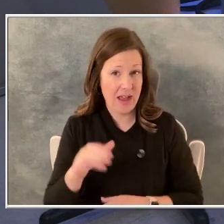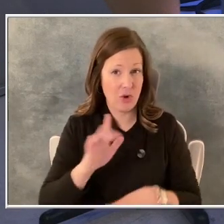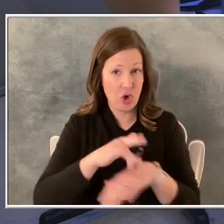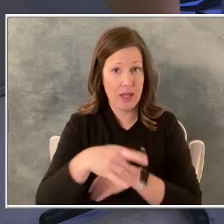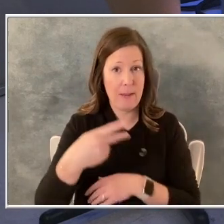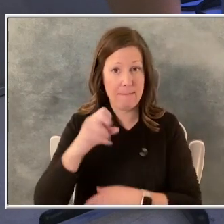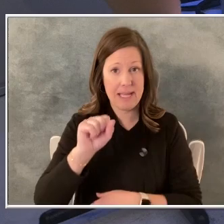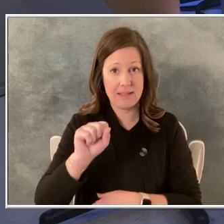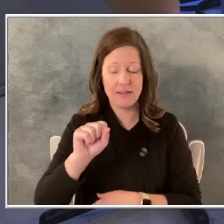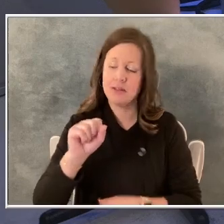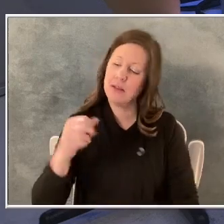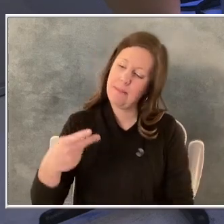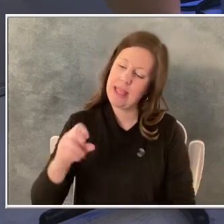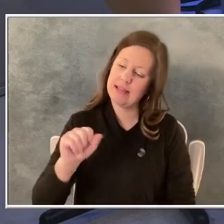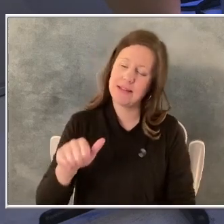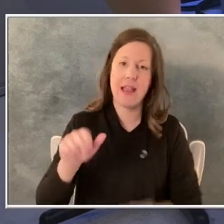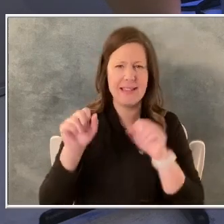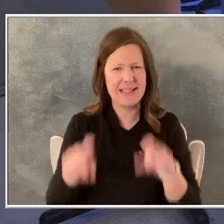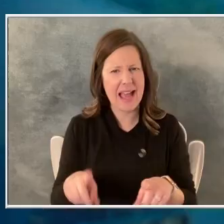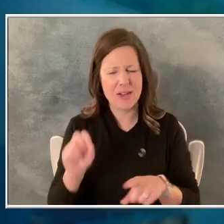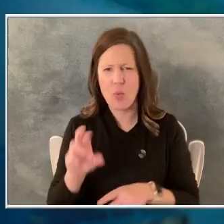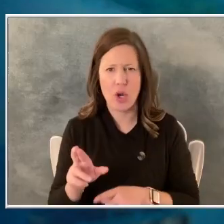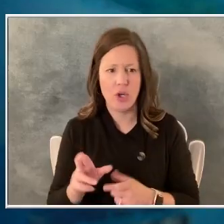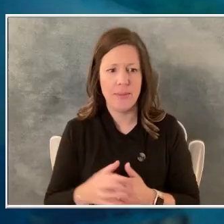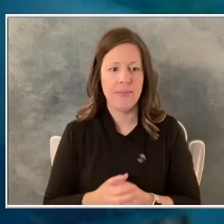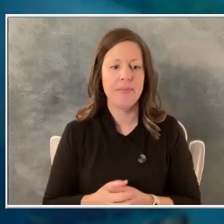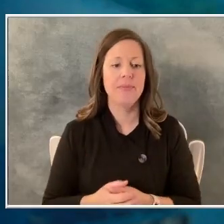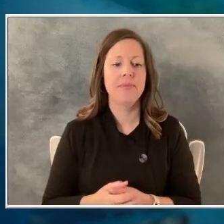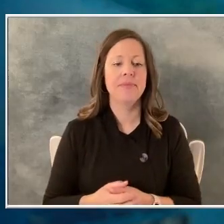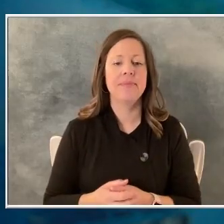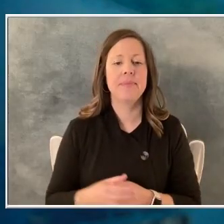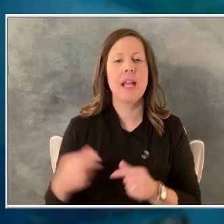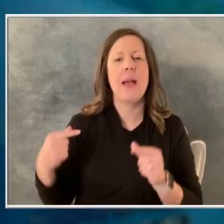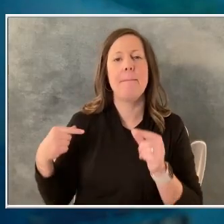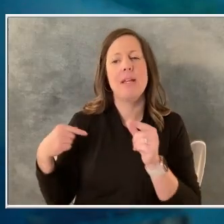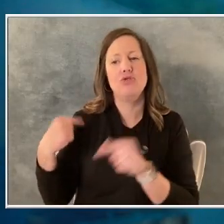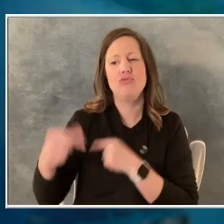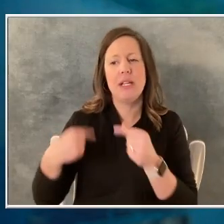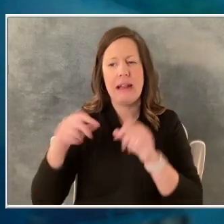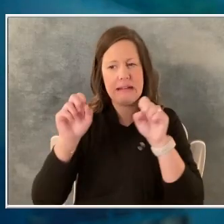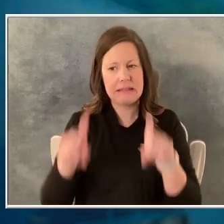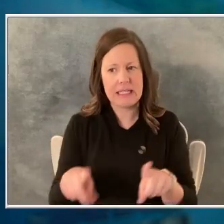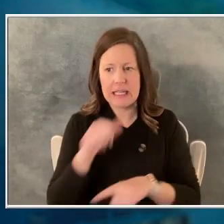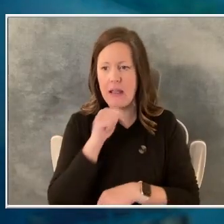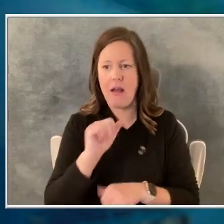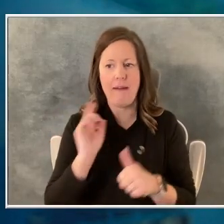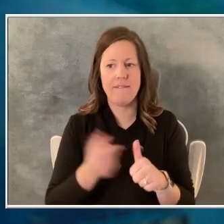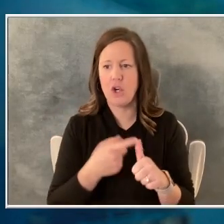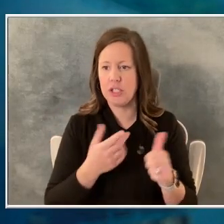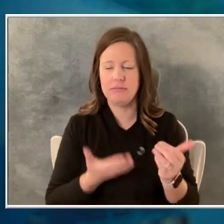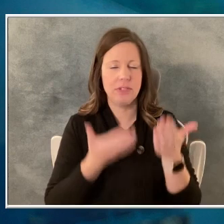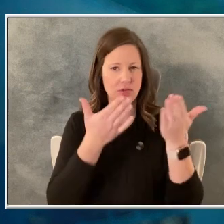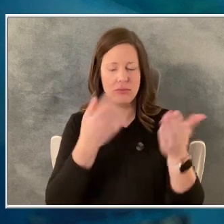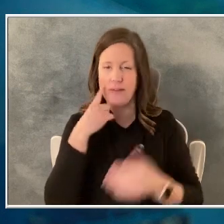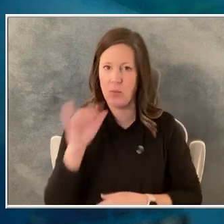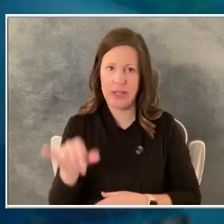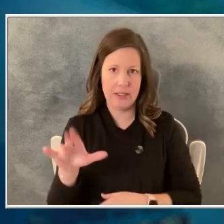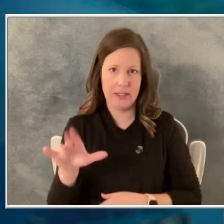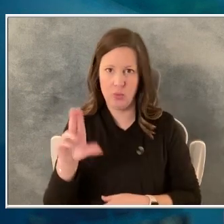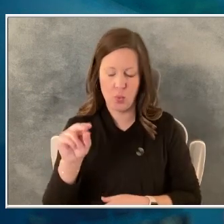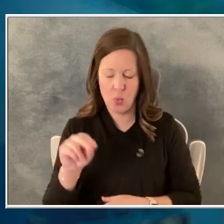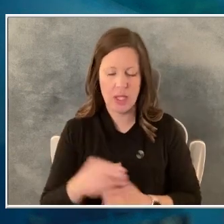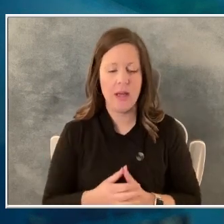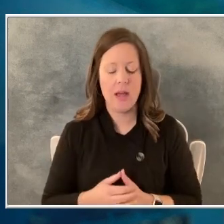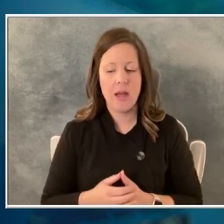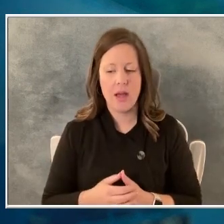need genetic testing? Genetic testing would not be the first thing that I would jump to. To ask